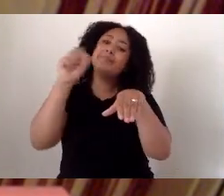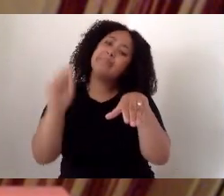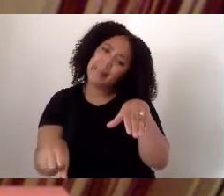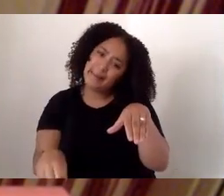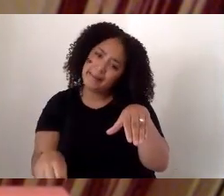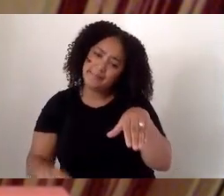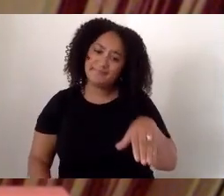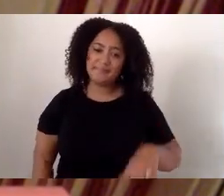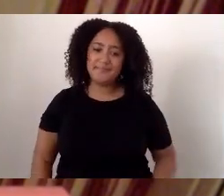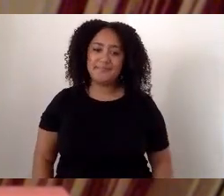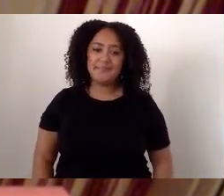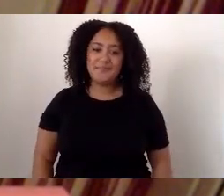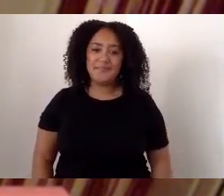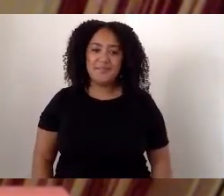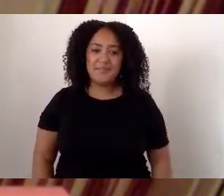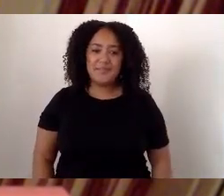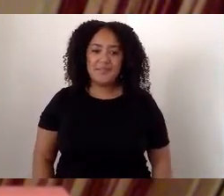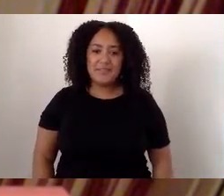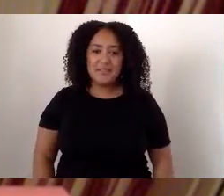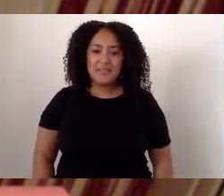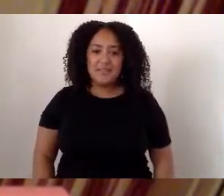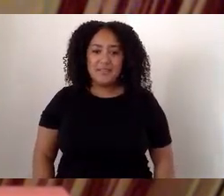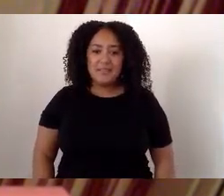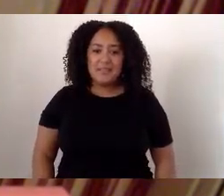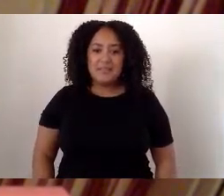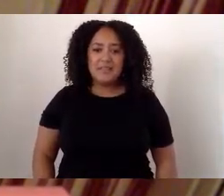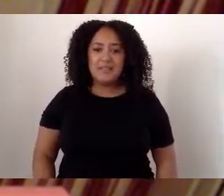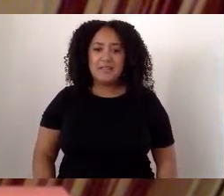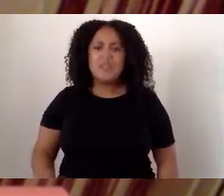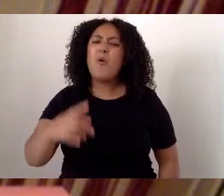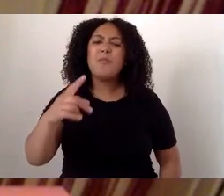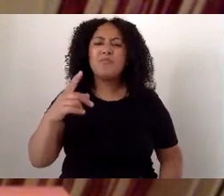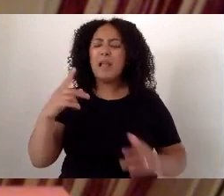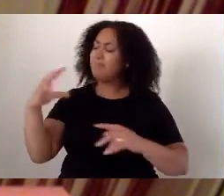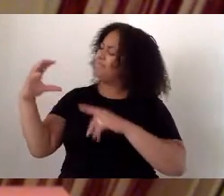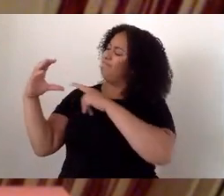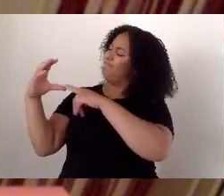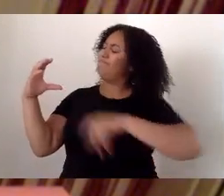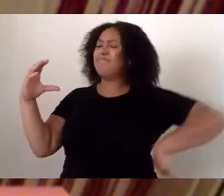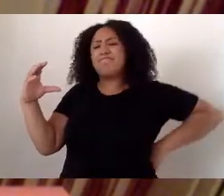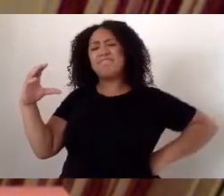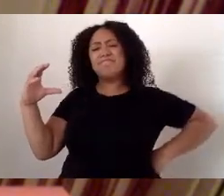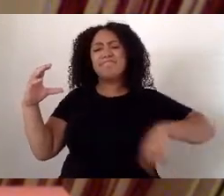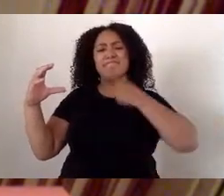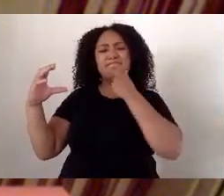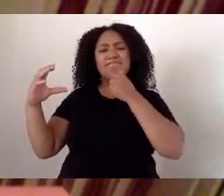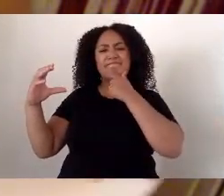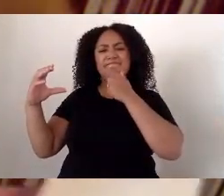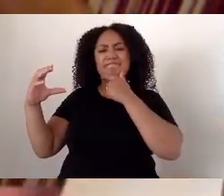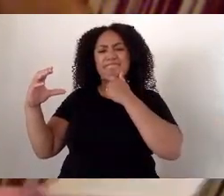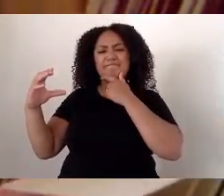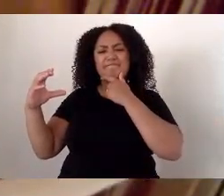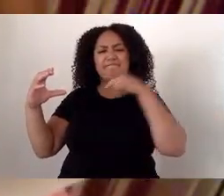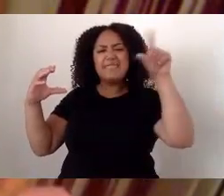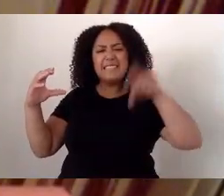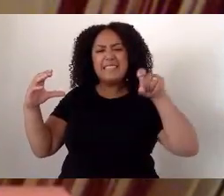a lot better now. But I still think that he might want some teeth. So we're going to add a few teeth in.